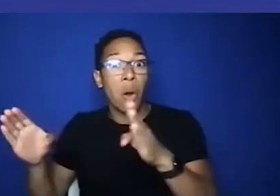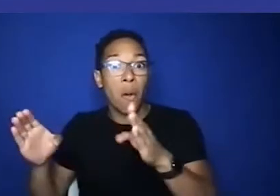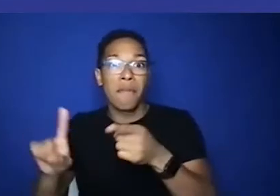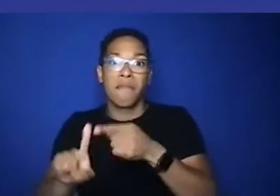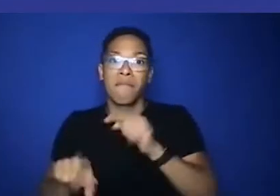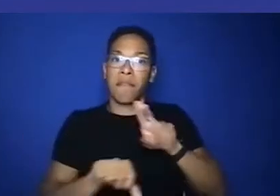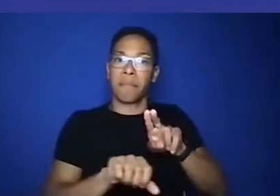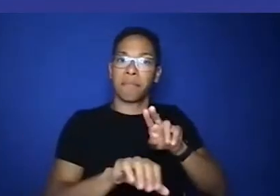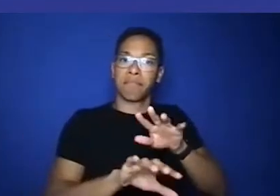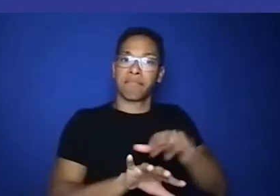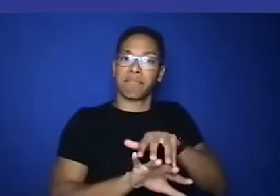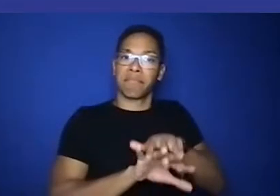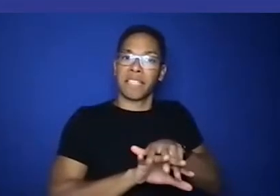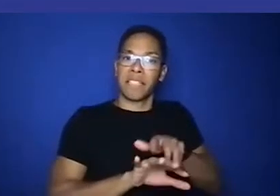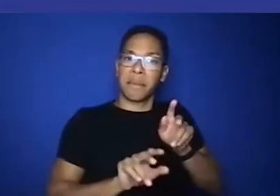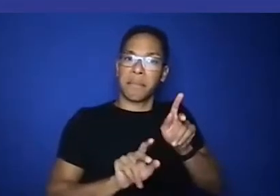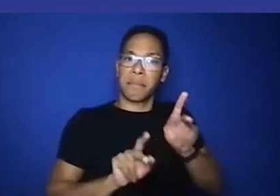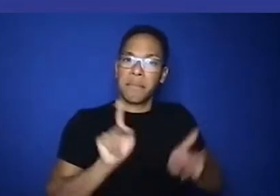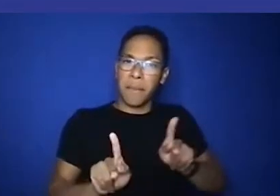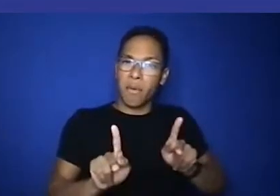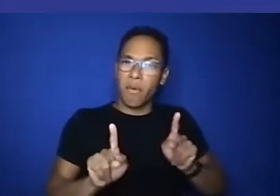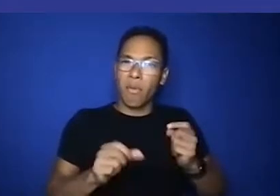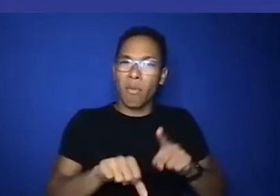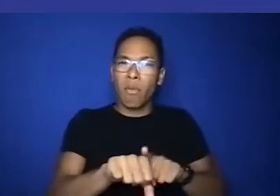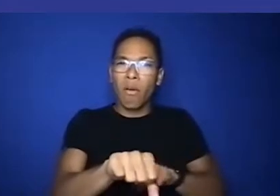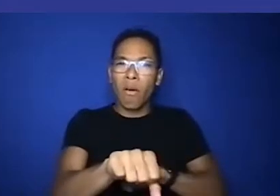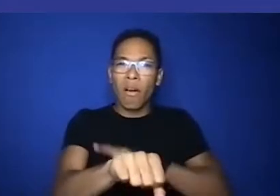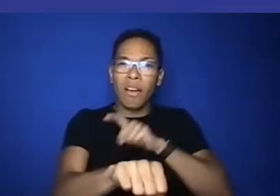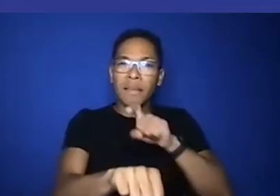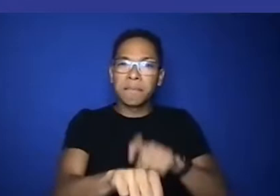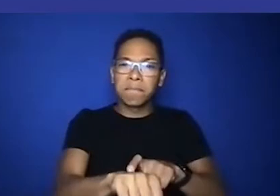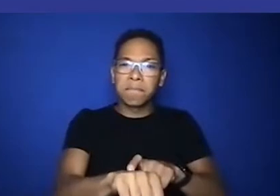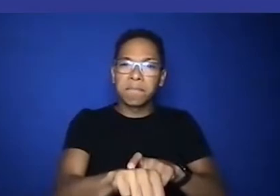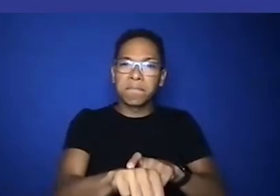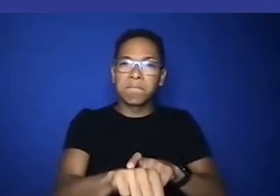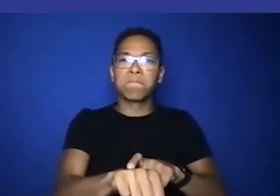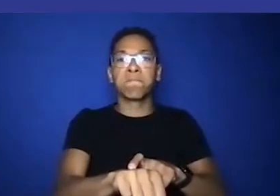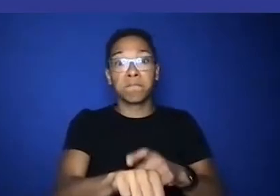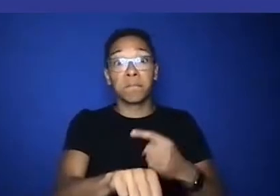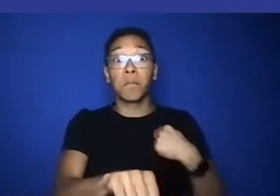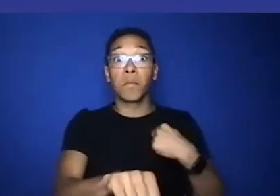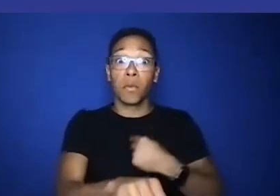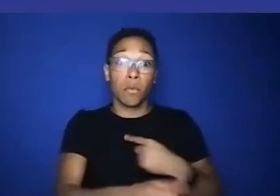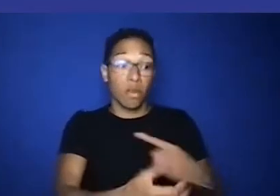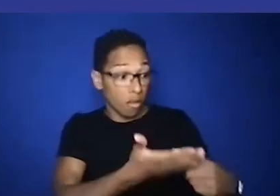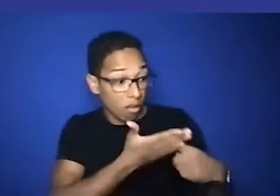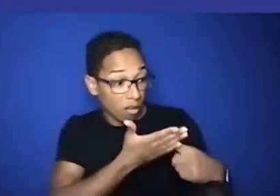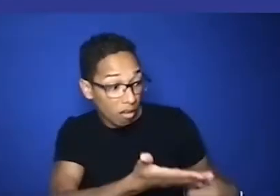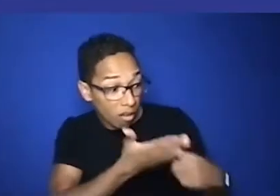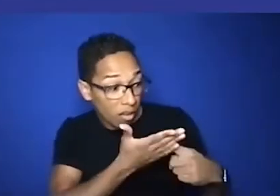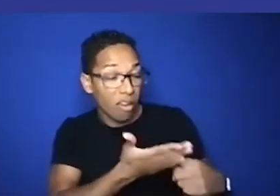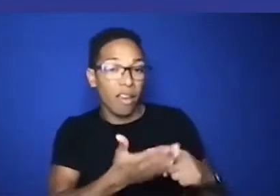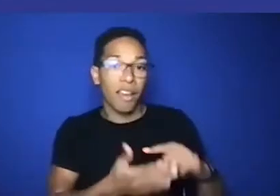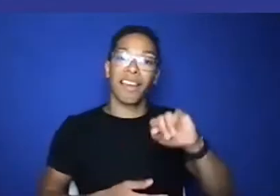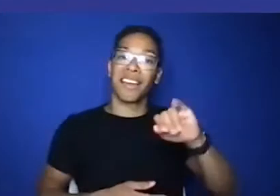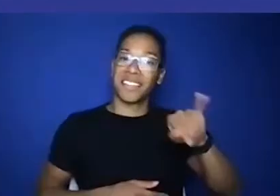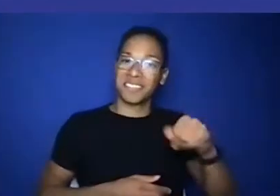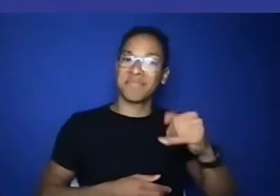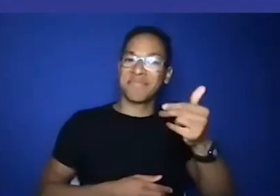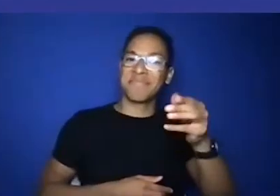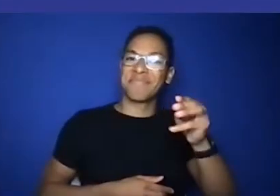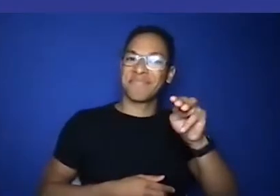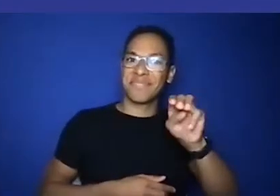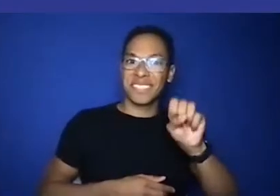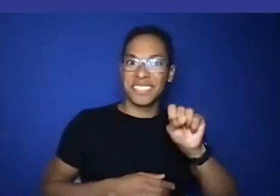long time. And so as we were talking together, James started to pick up the pieces